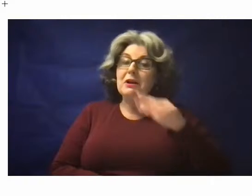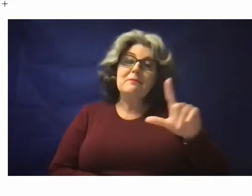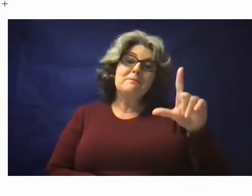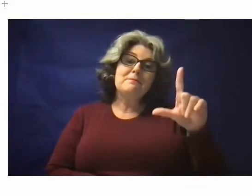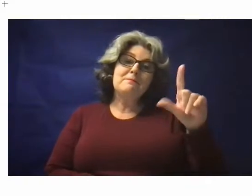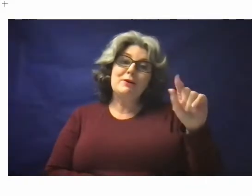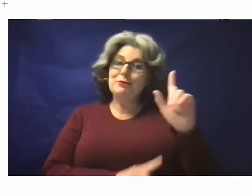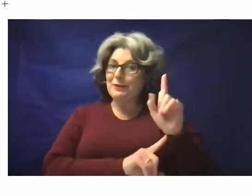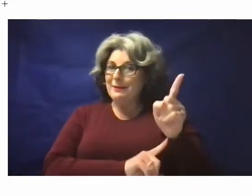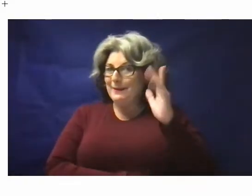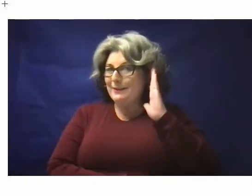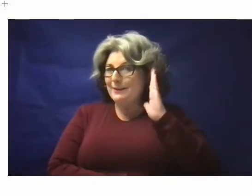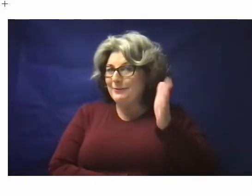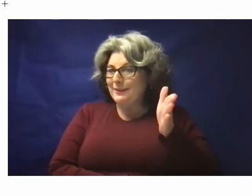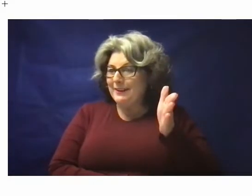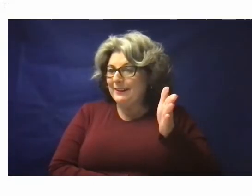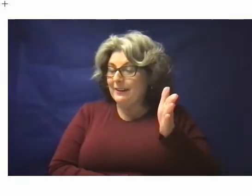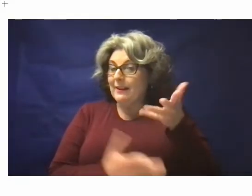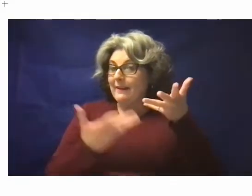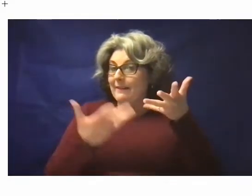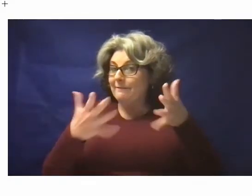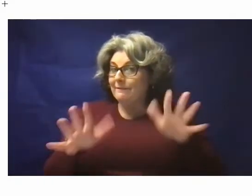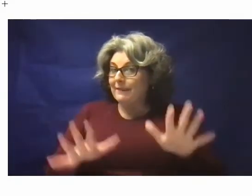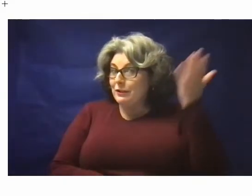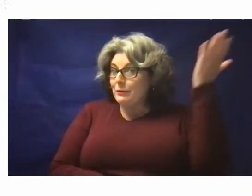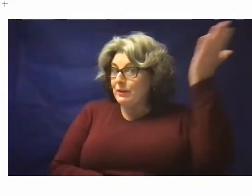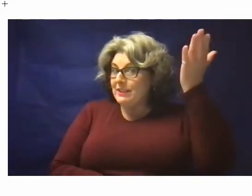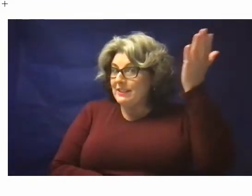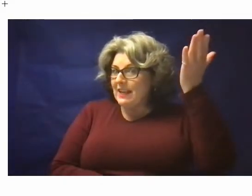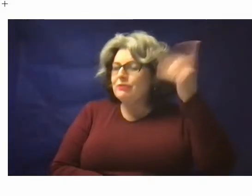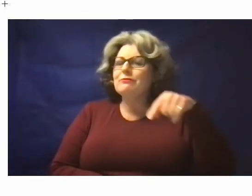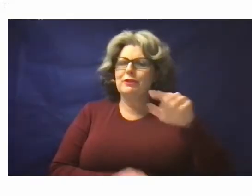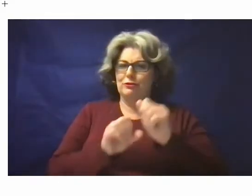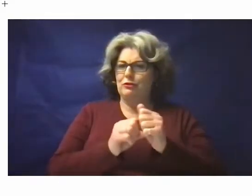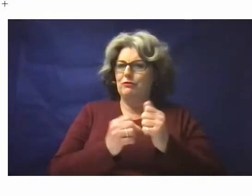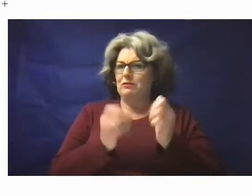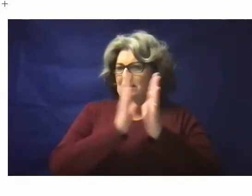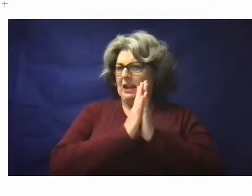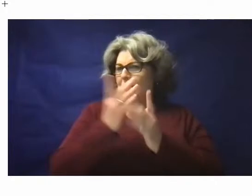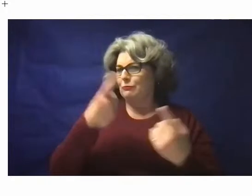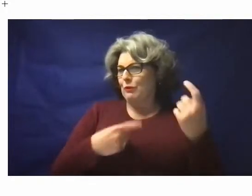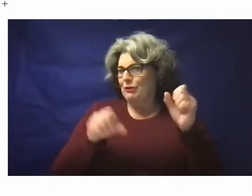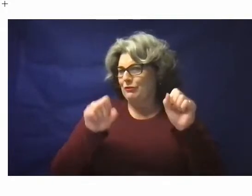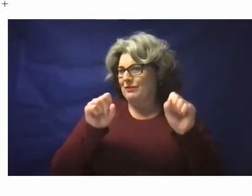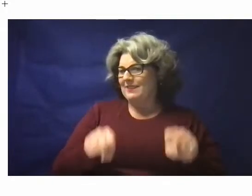as Kerri said, we'll be reserving questions at the end of the presentations.